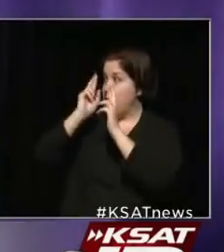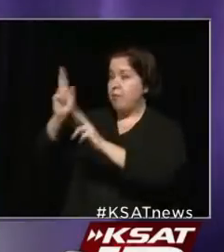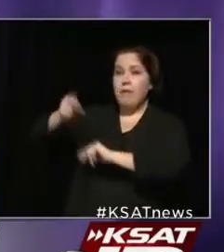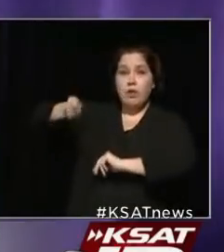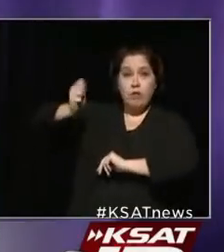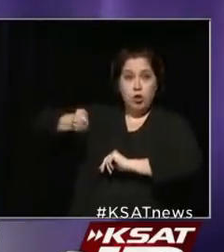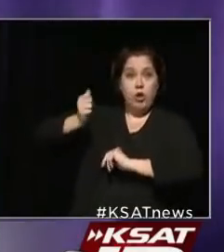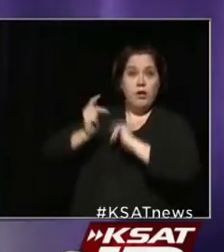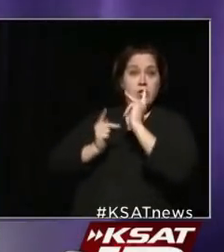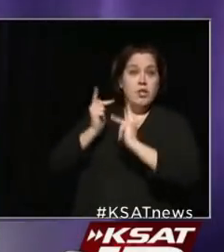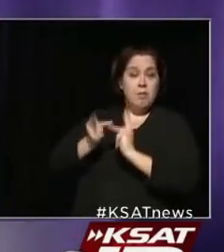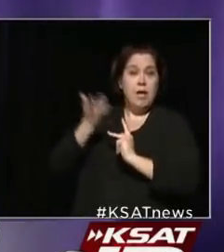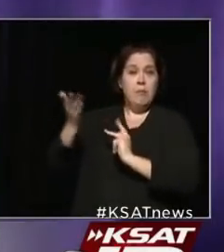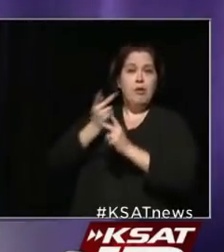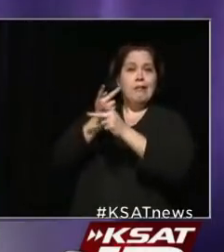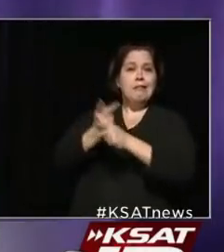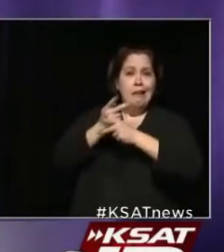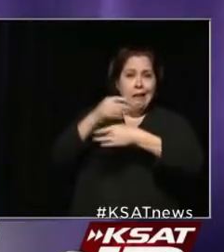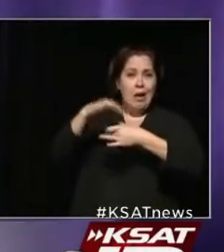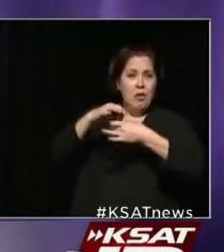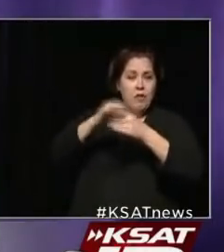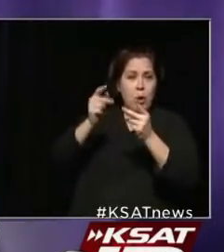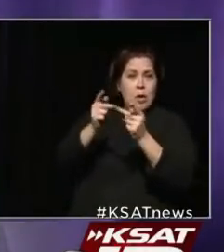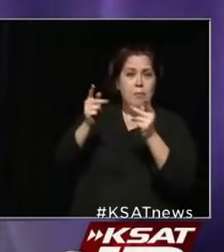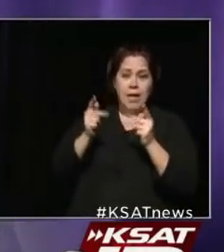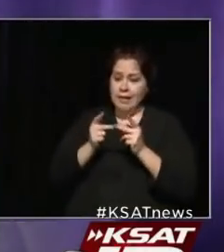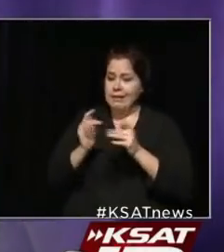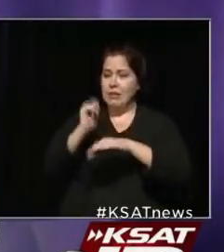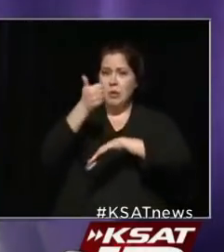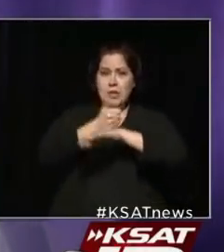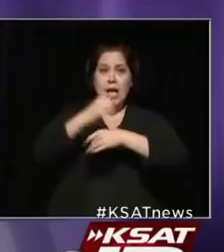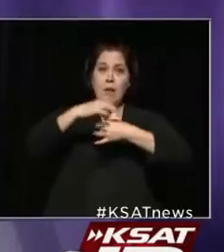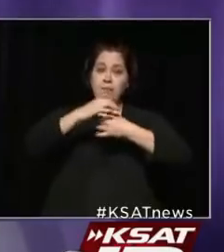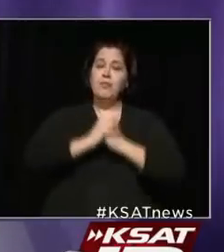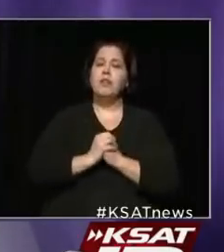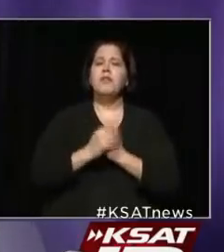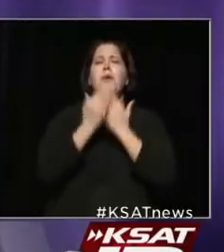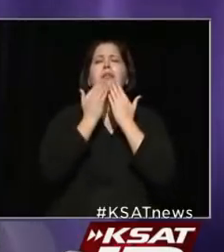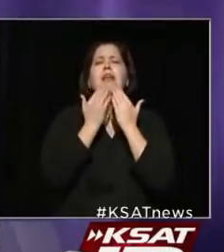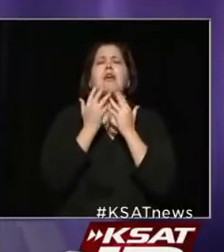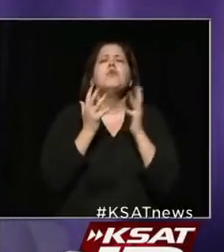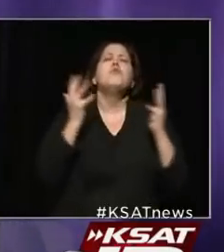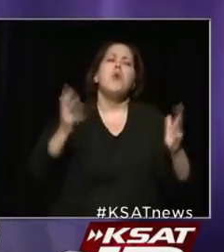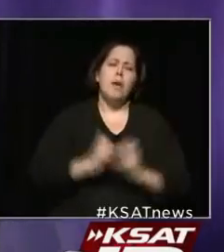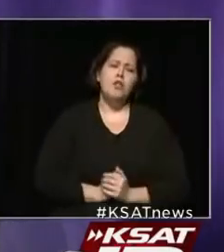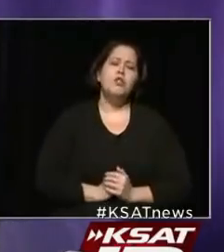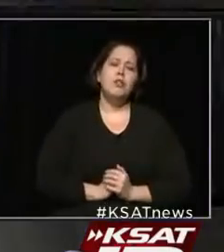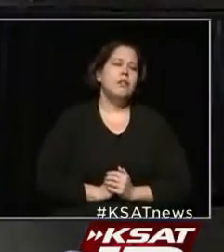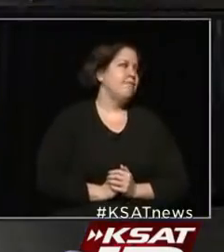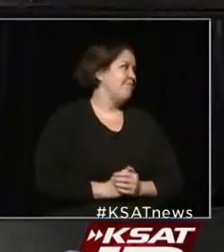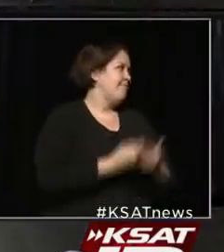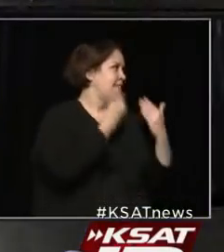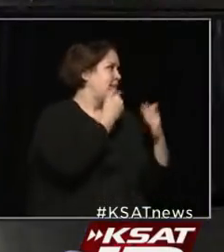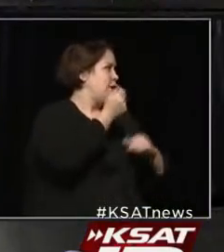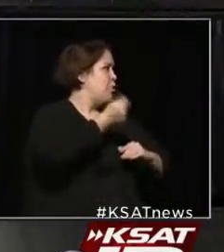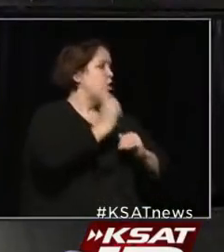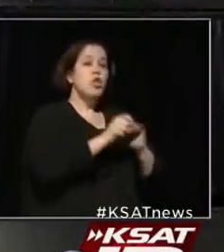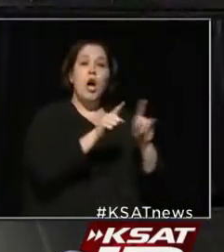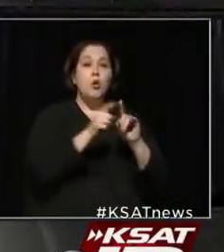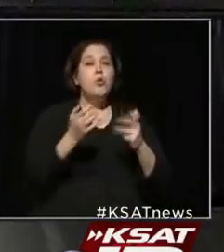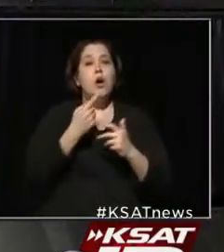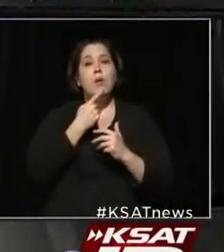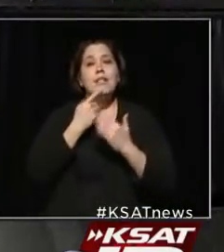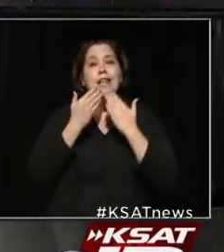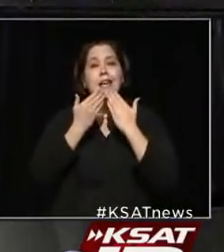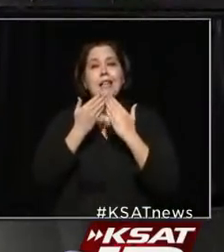judges and the people that work very hard to put on these elections. So thank you so very much for doing that. Thank you, Judge. I also want to say thank